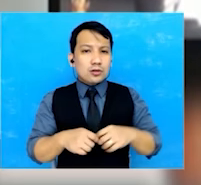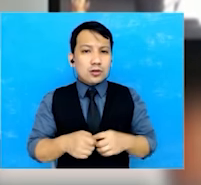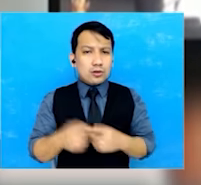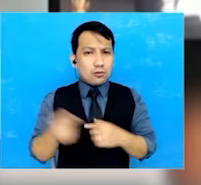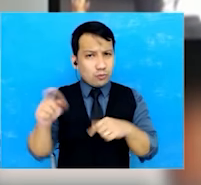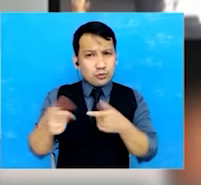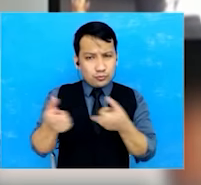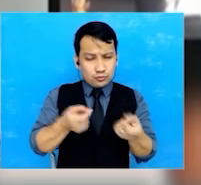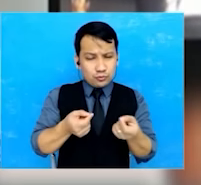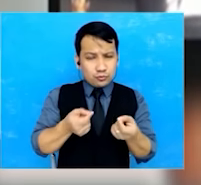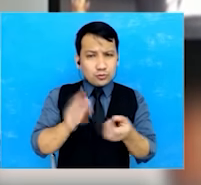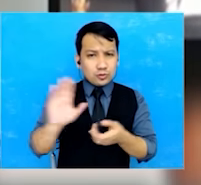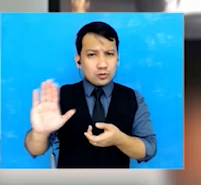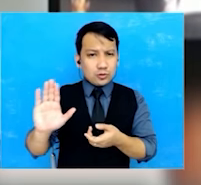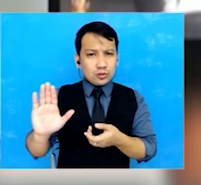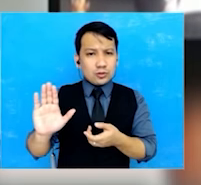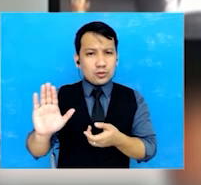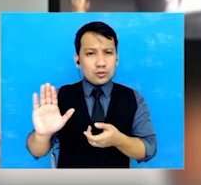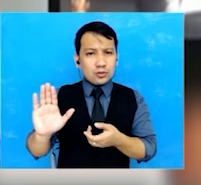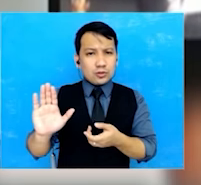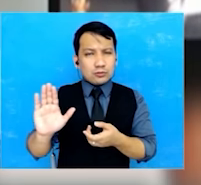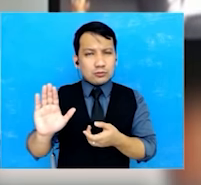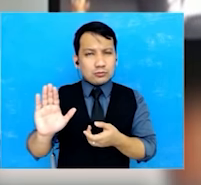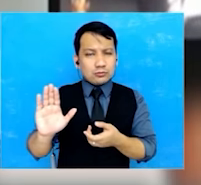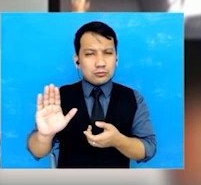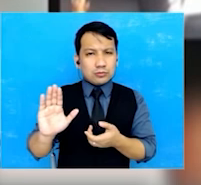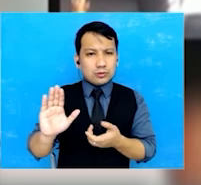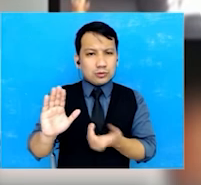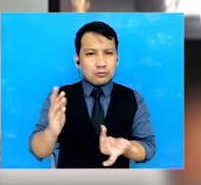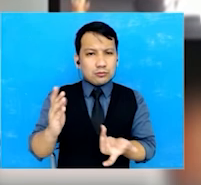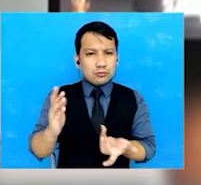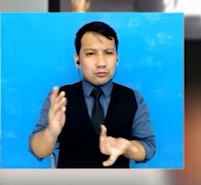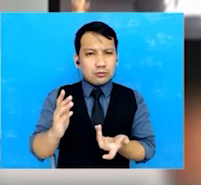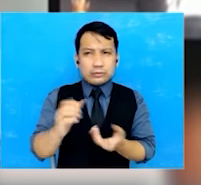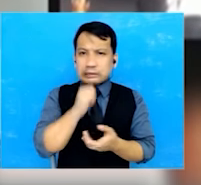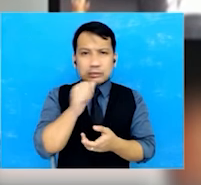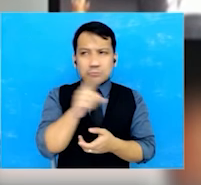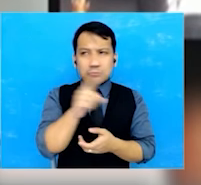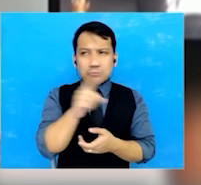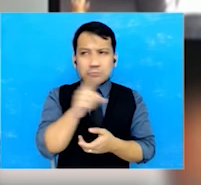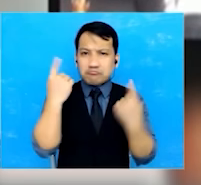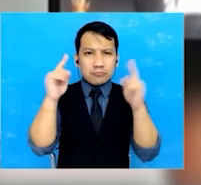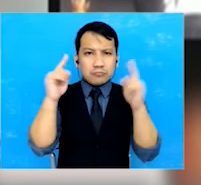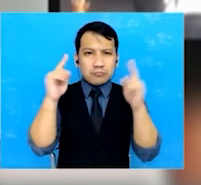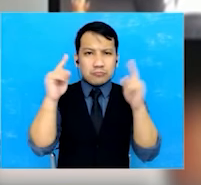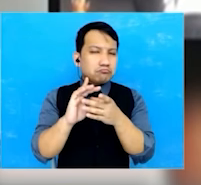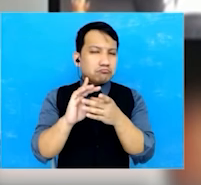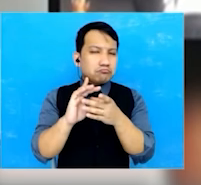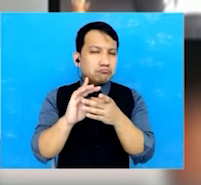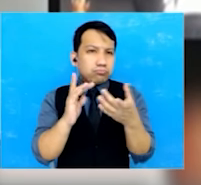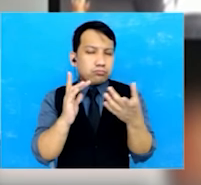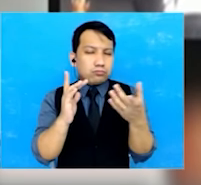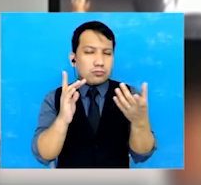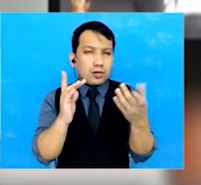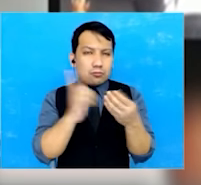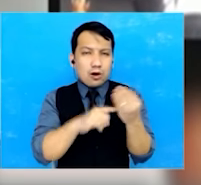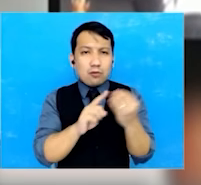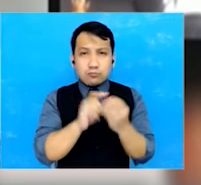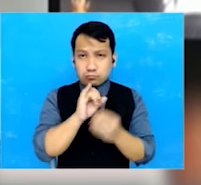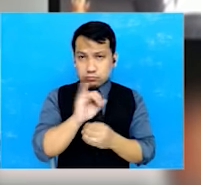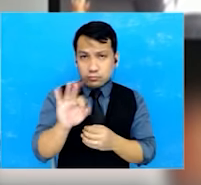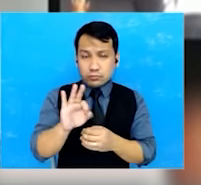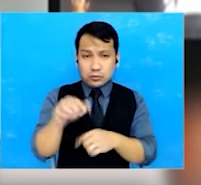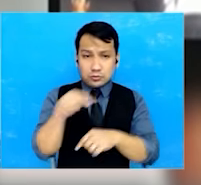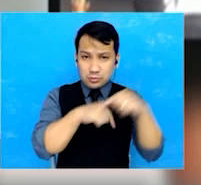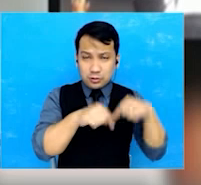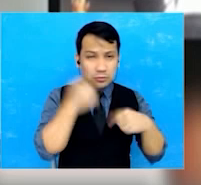all really public records, no. We don't have that 100% success story. And if you really consider